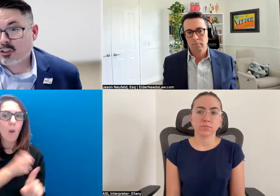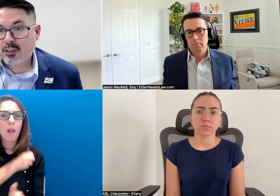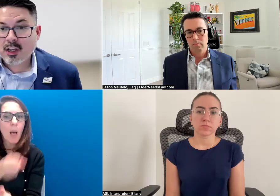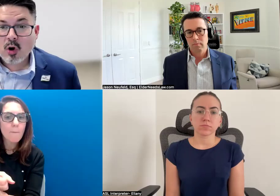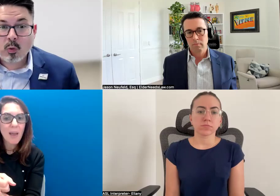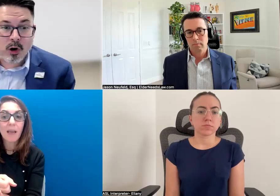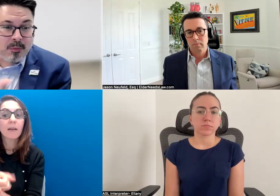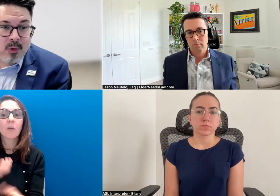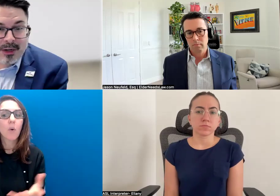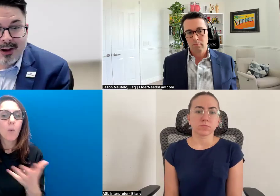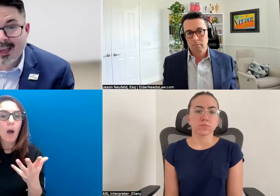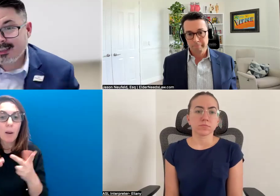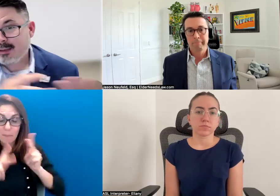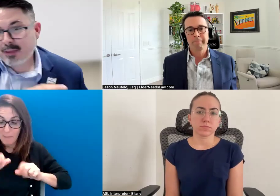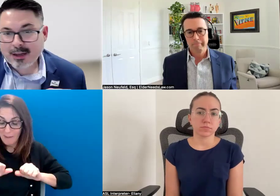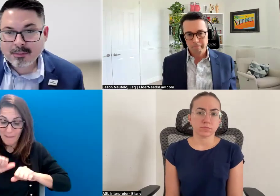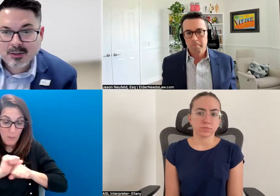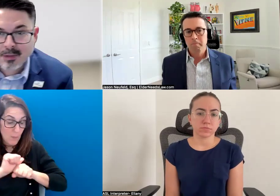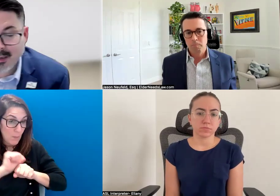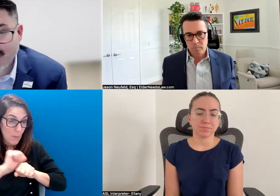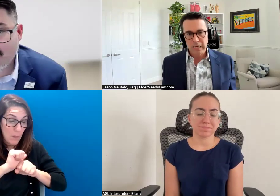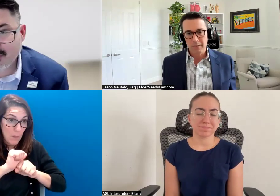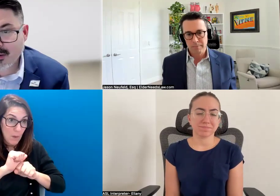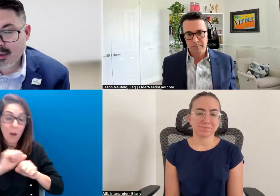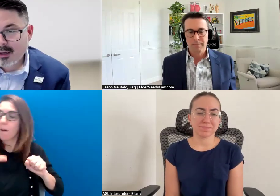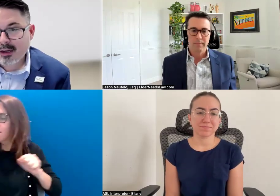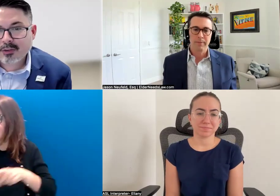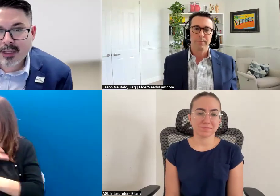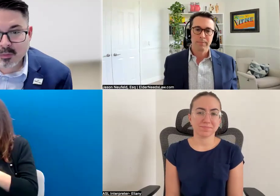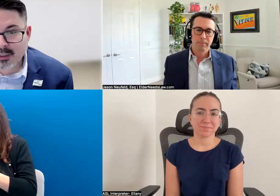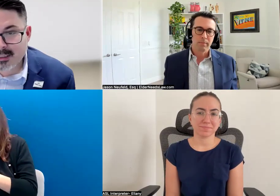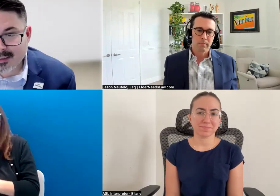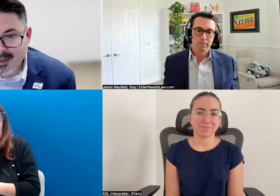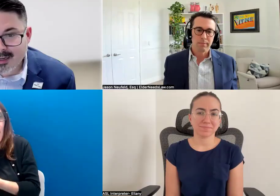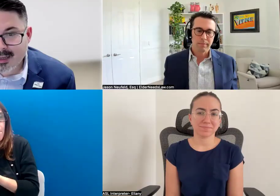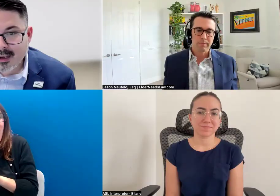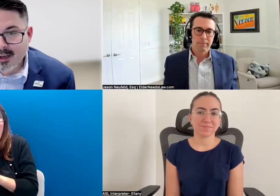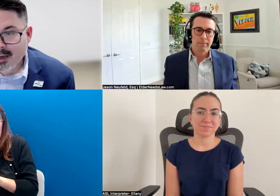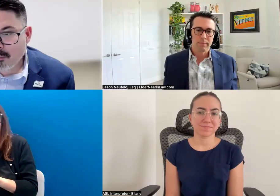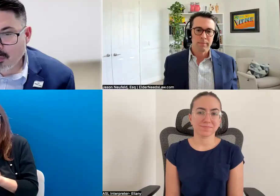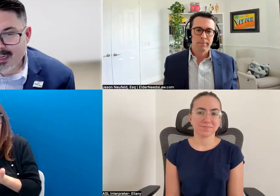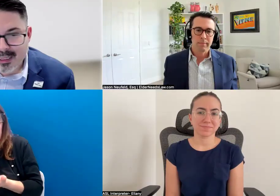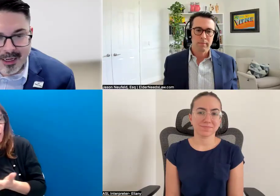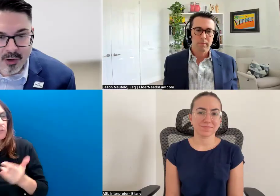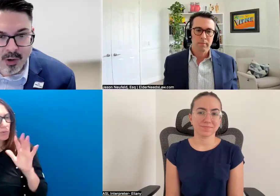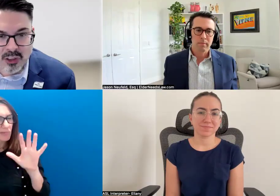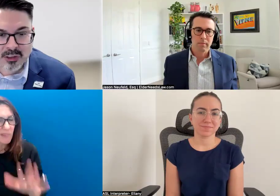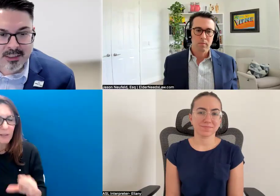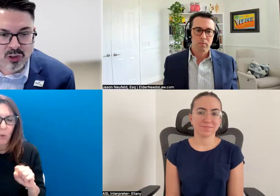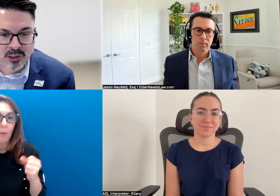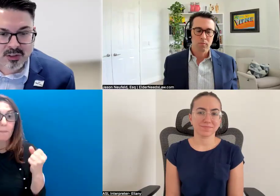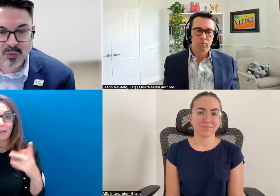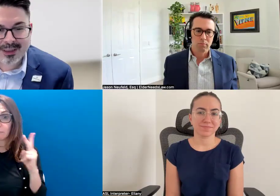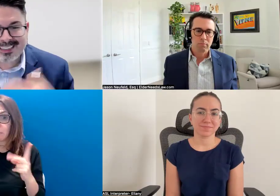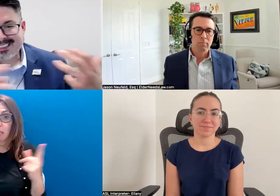people to actually work more now and keep Hmm. that iBudget Medicaid Yeah. waiver. Yeah. So that's pretty exciting. But we're getting a lot of questions